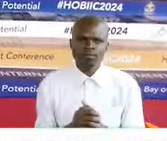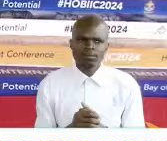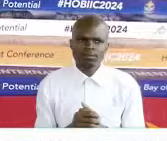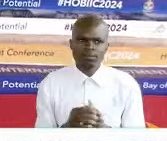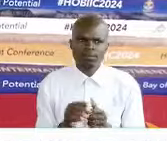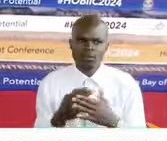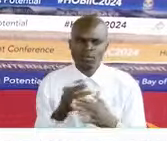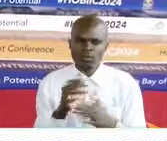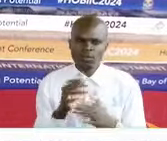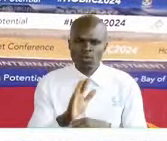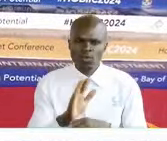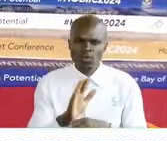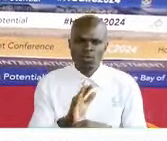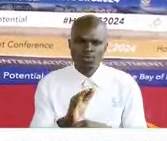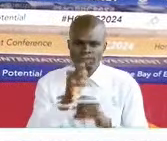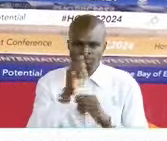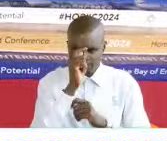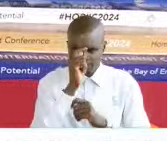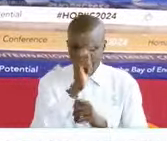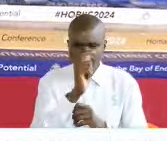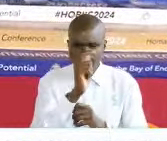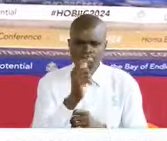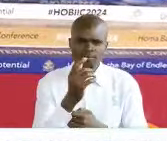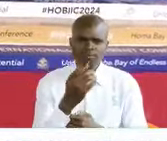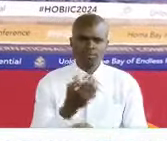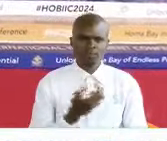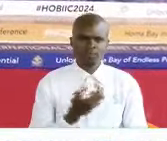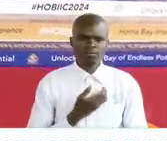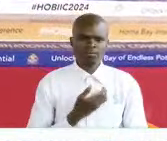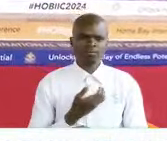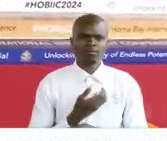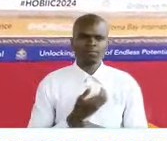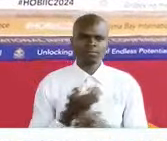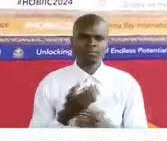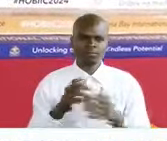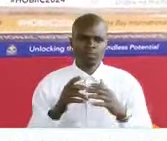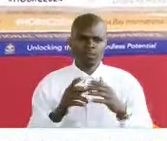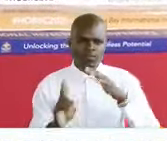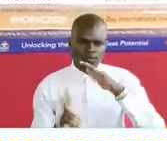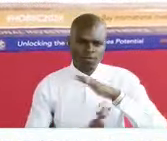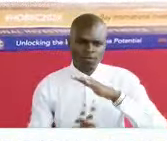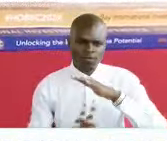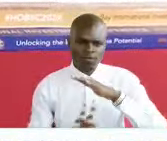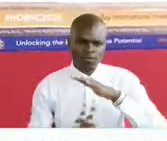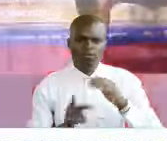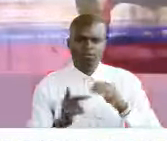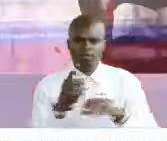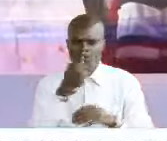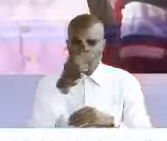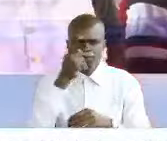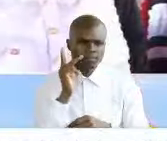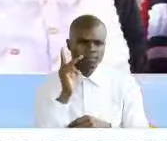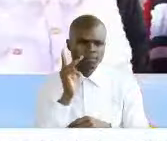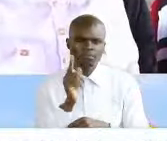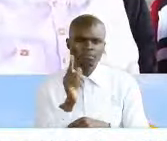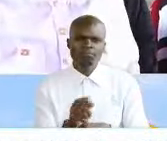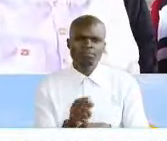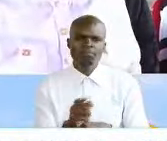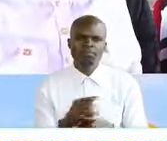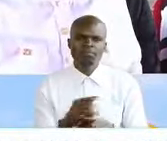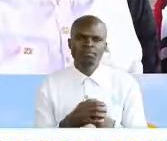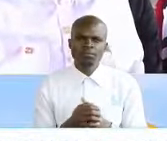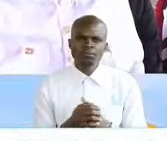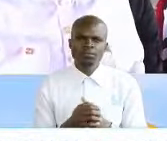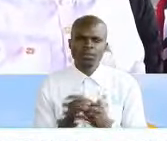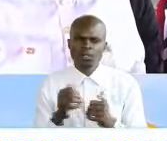Your Excellency Senior Counsel Wakili Vice President Stephen Kalonzo Musyoka